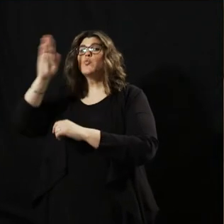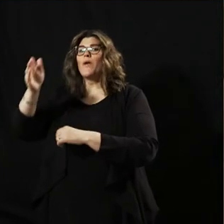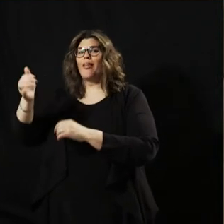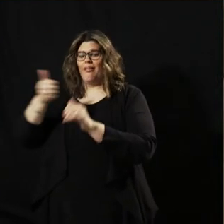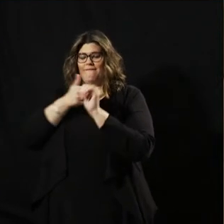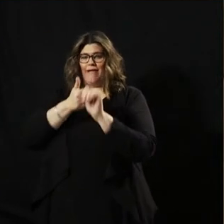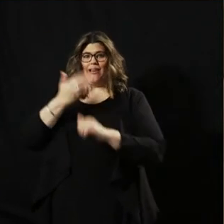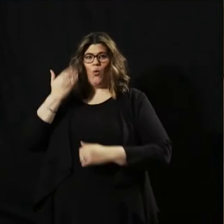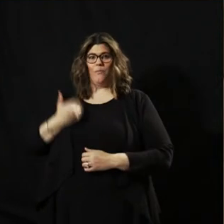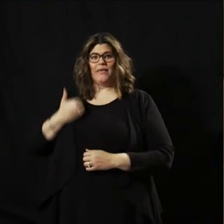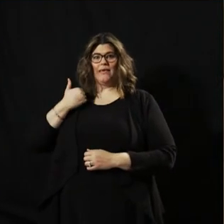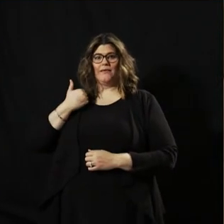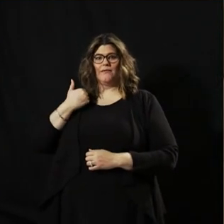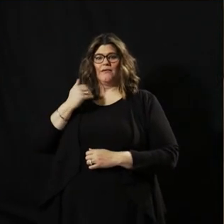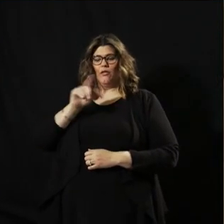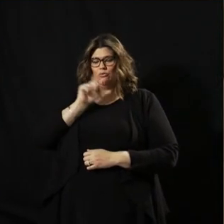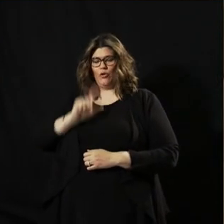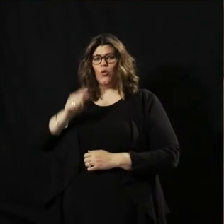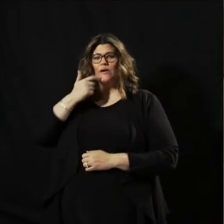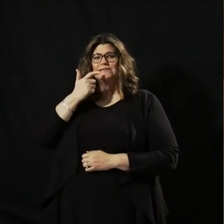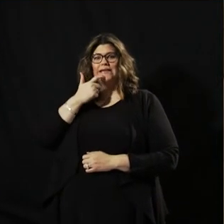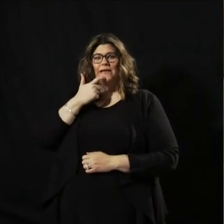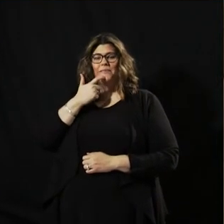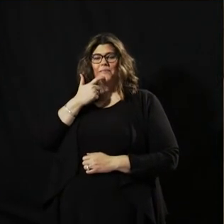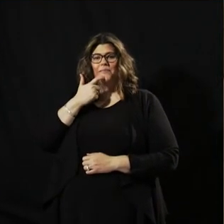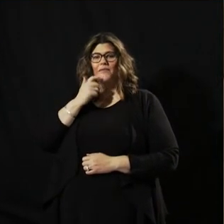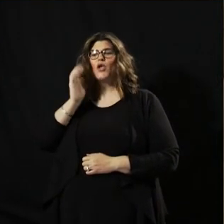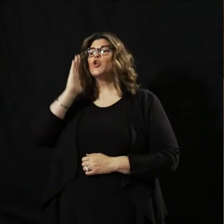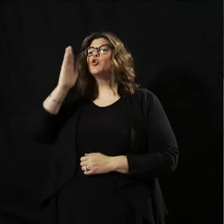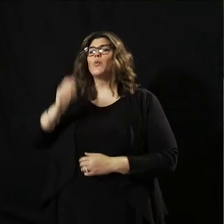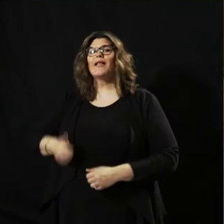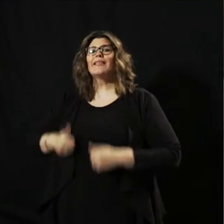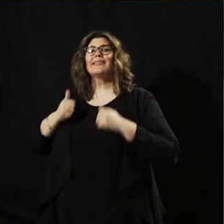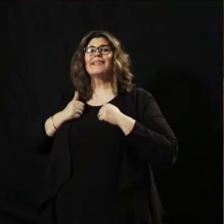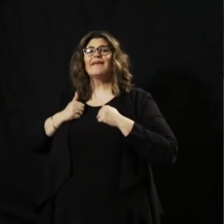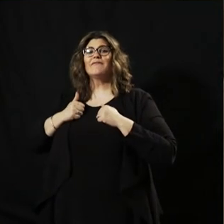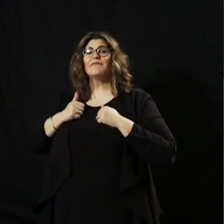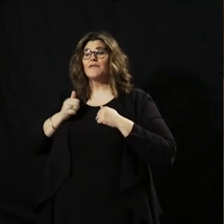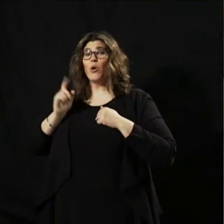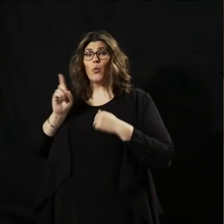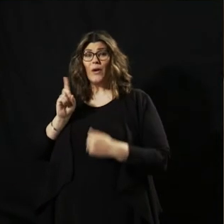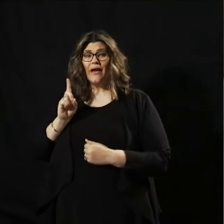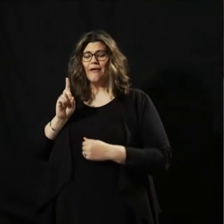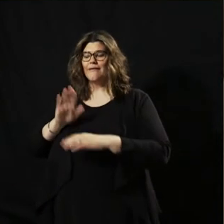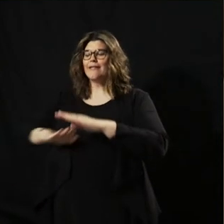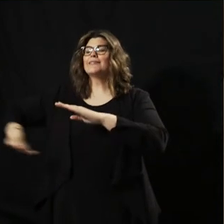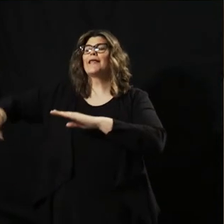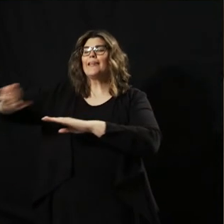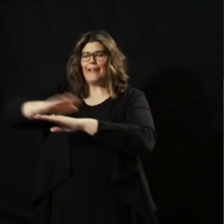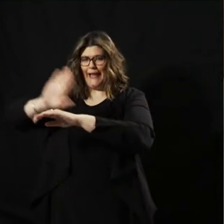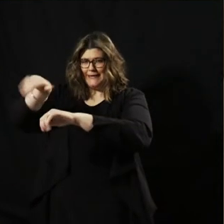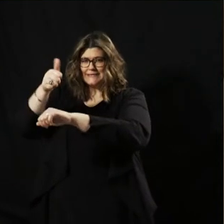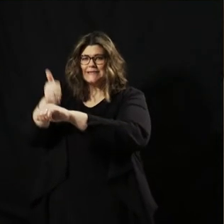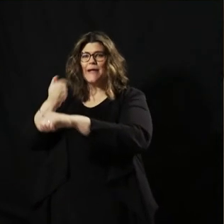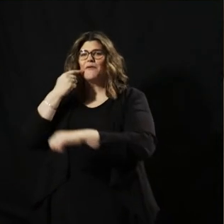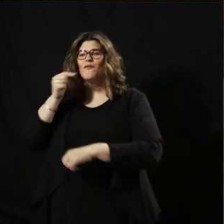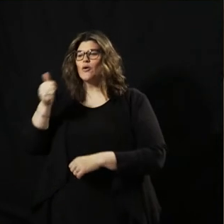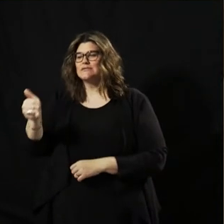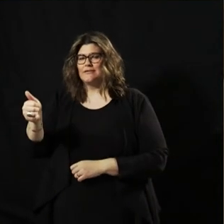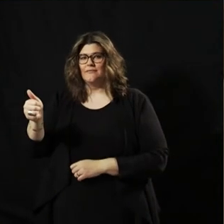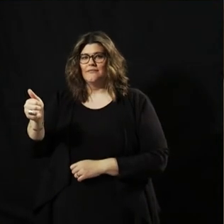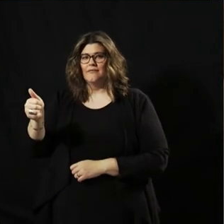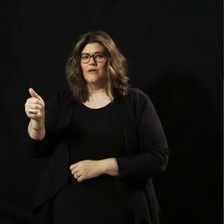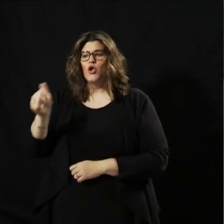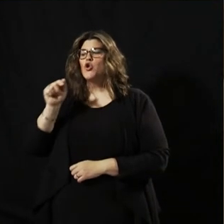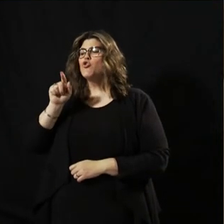my decrees, you shall live in the land that I gave your fathers. You shall be